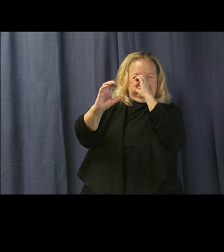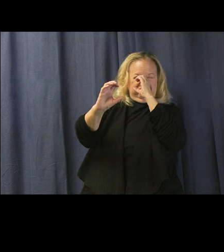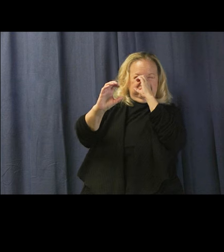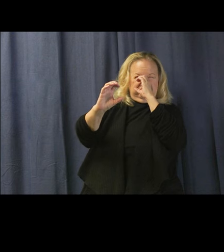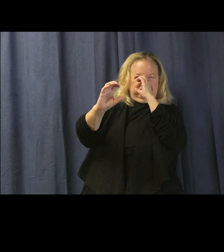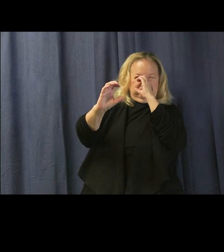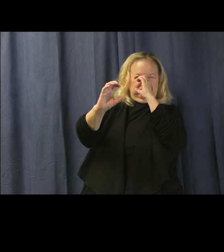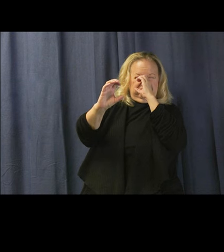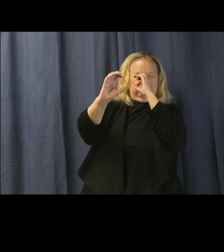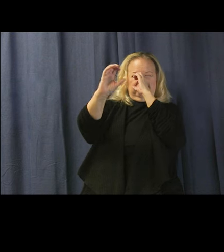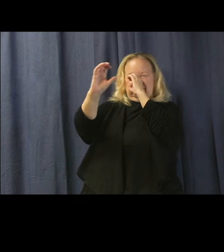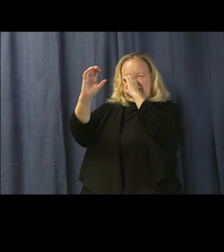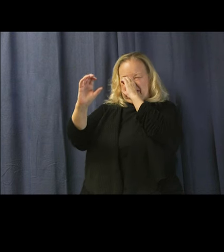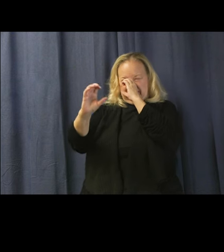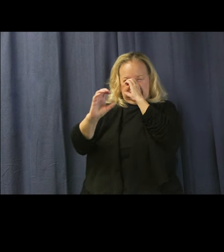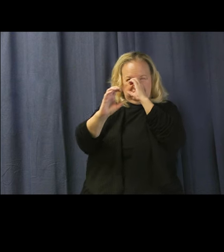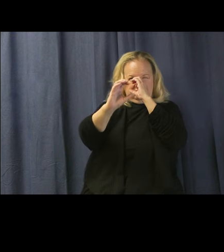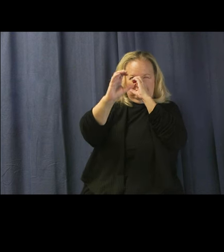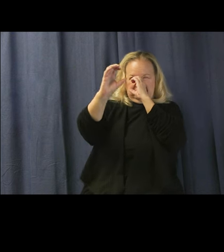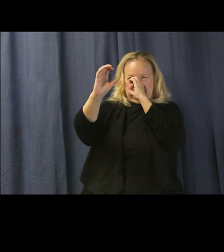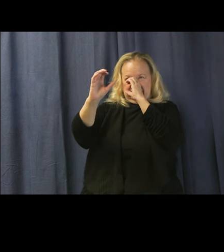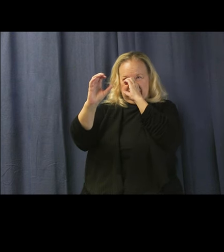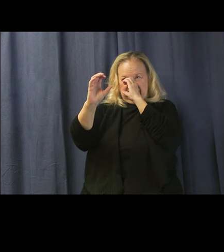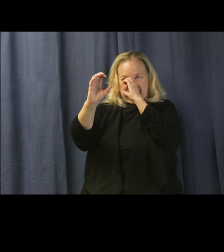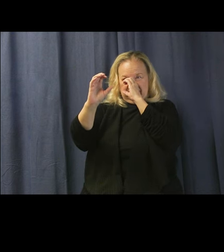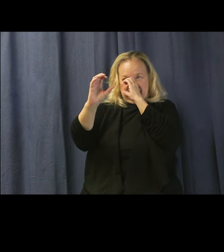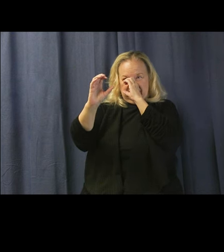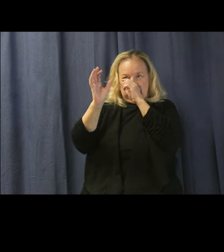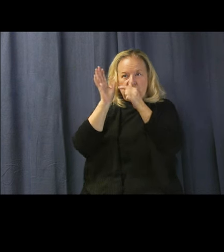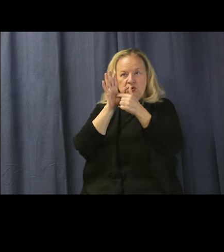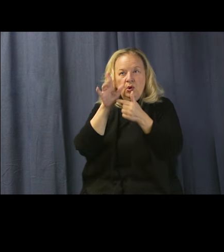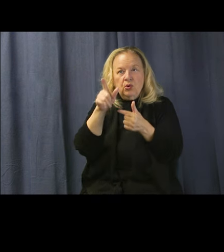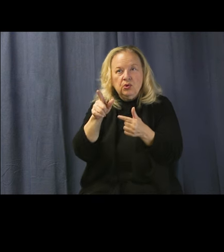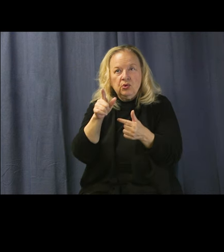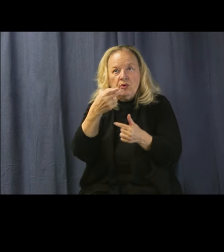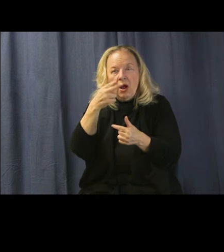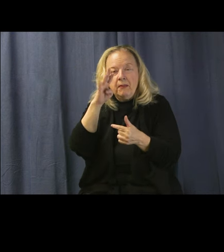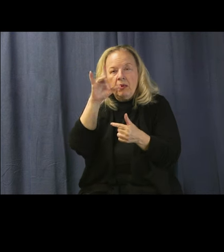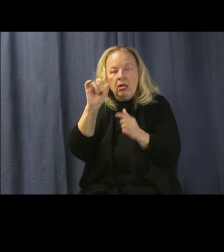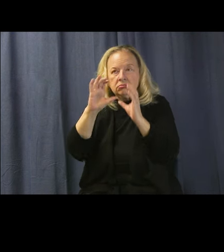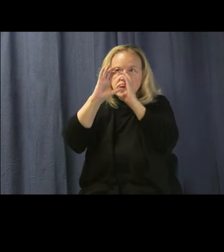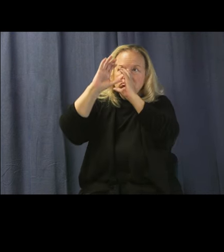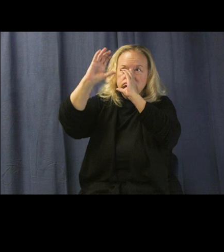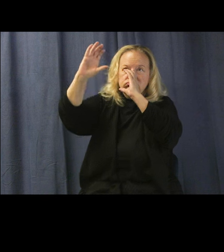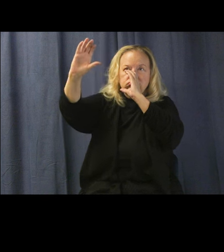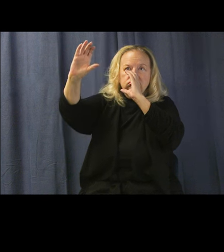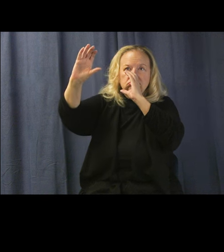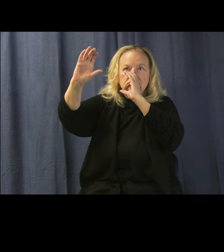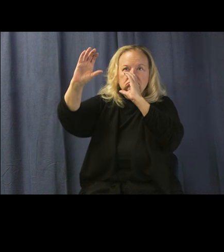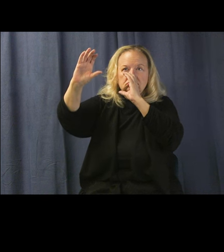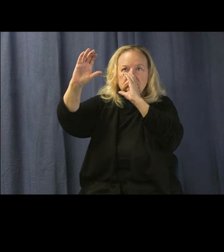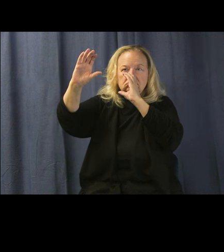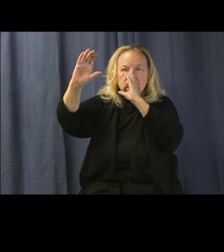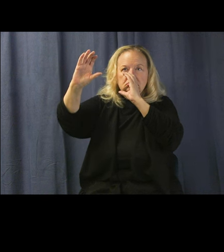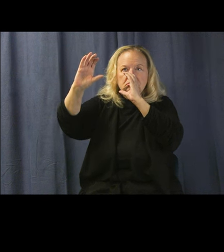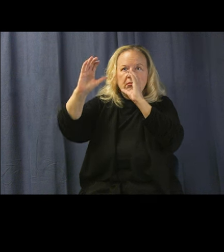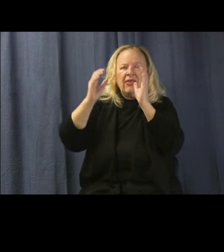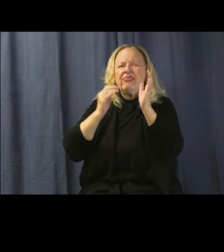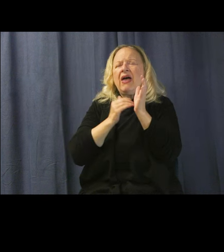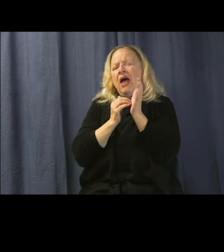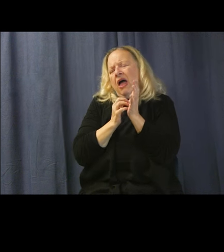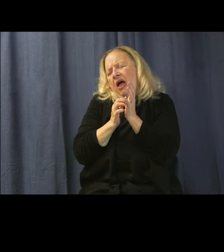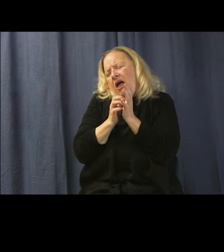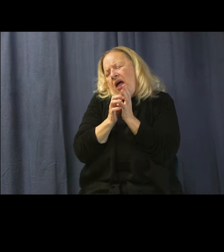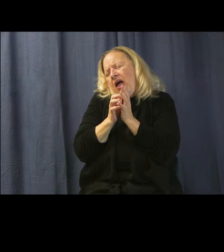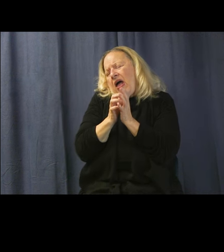what's there. As a matter of fact, here it is. And I'm going to show you in that one picture taken by the Hubble telescope, there are thousands